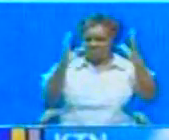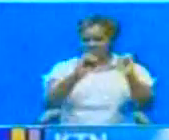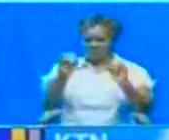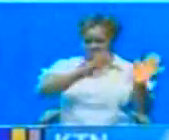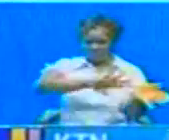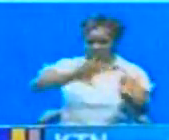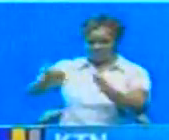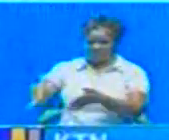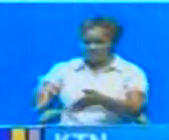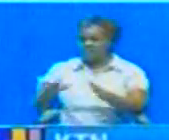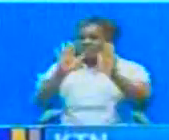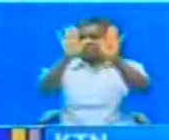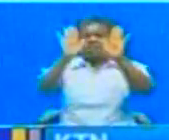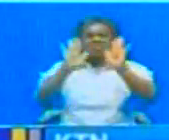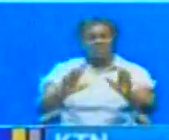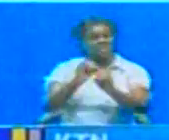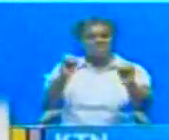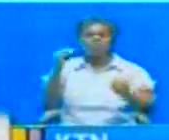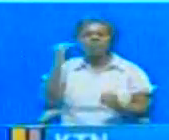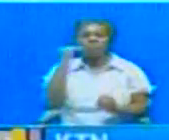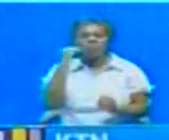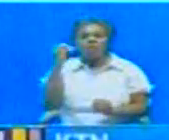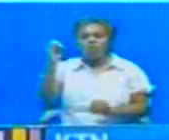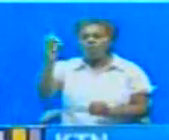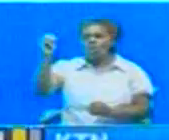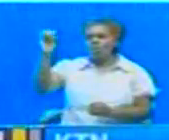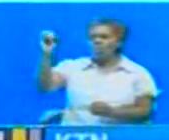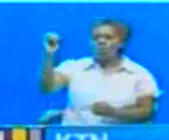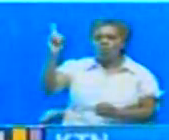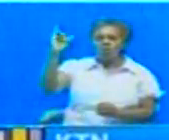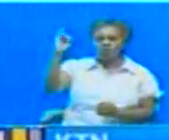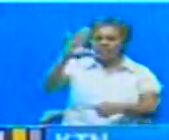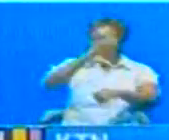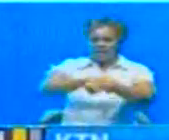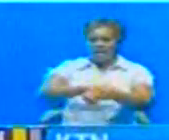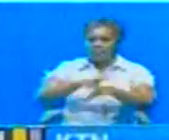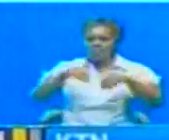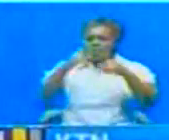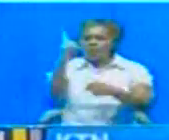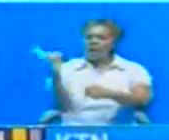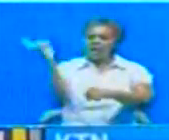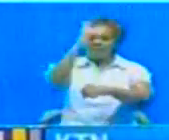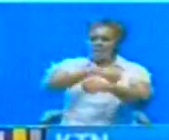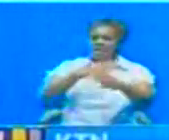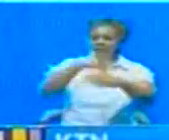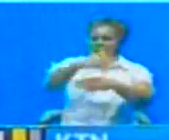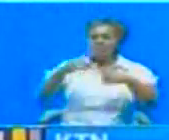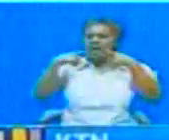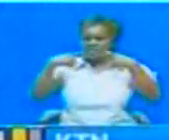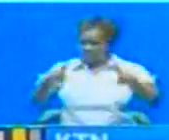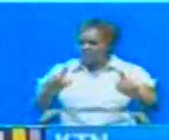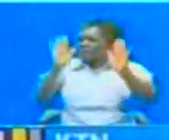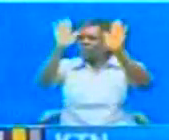Now, it did not matter that Siaya's Russel Otieno Omondi received his results a day after they were announced.